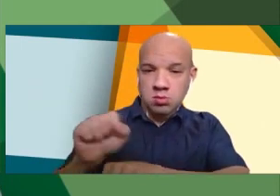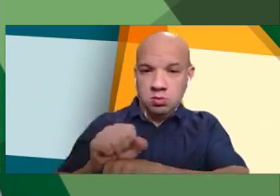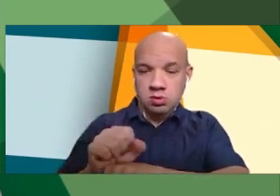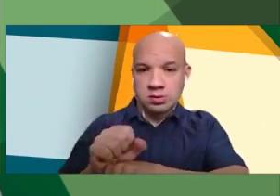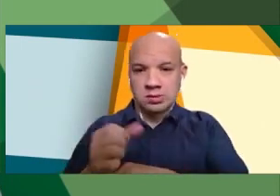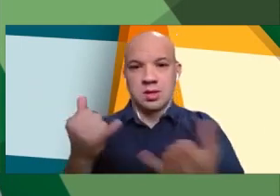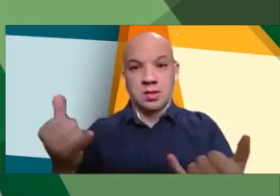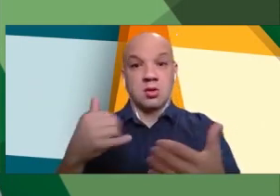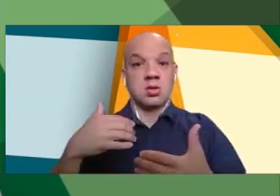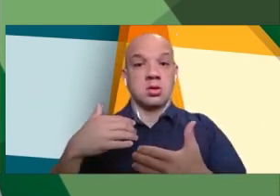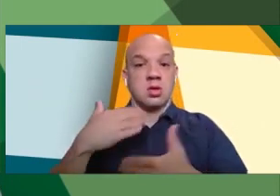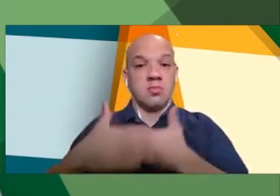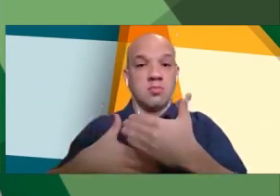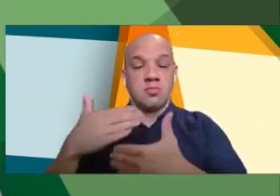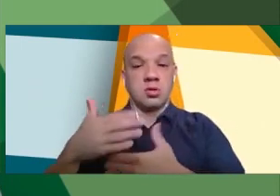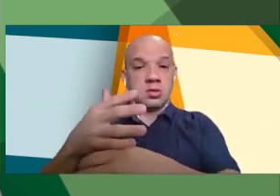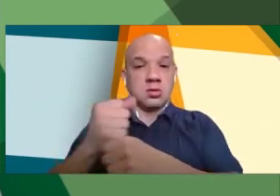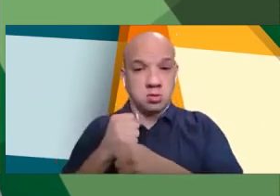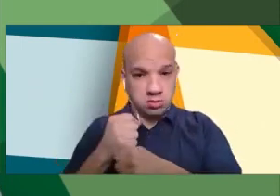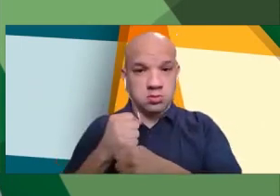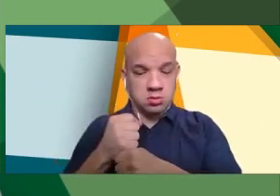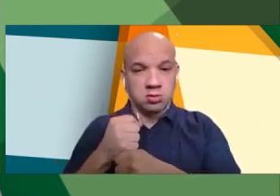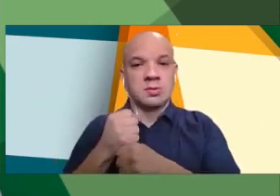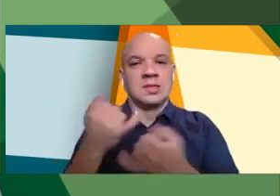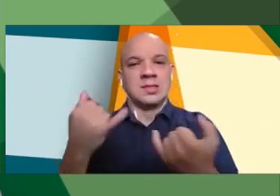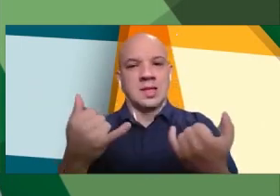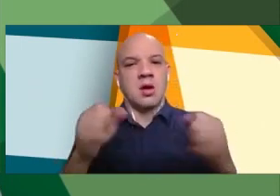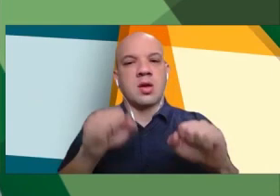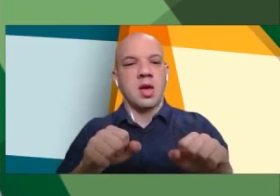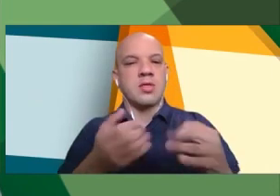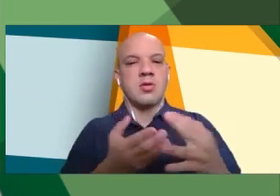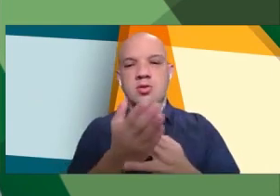process through an electronic platform,